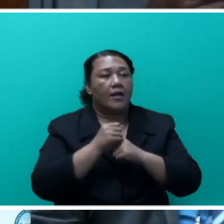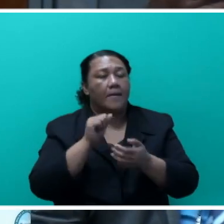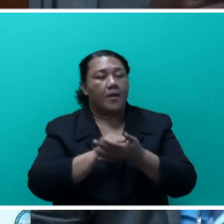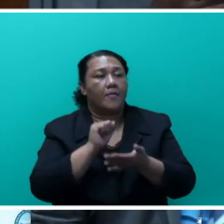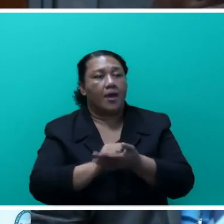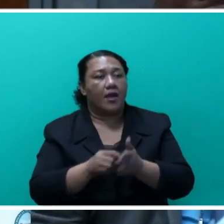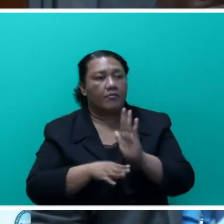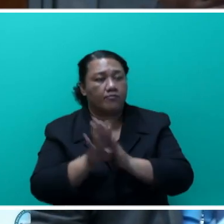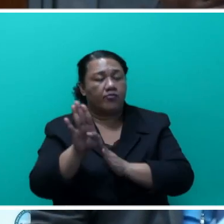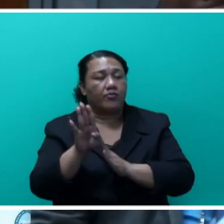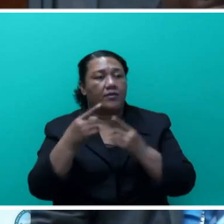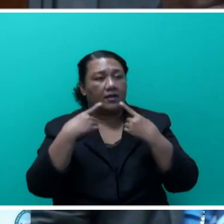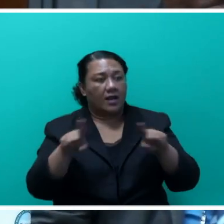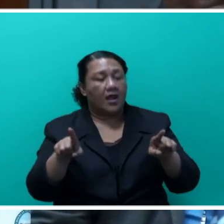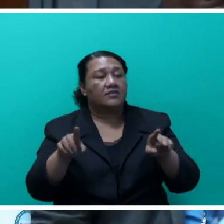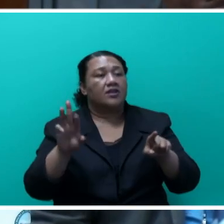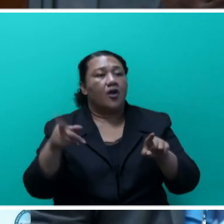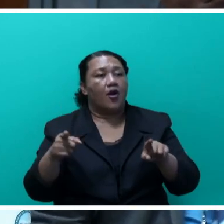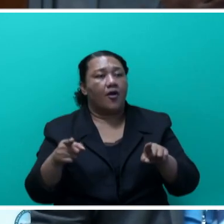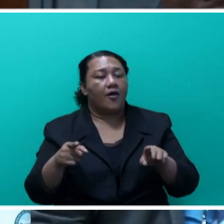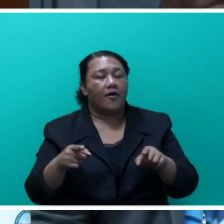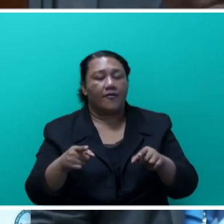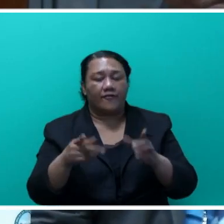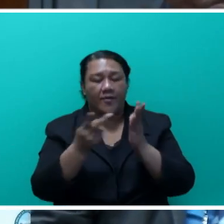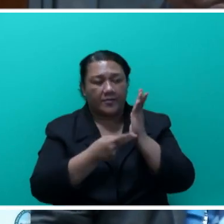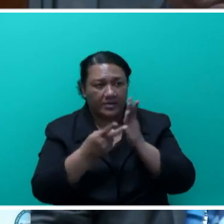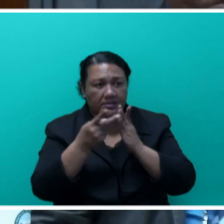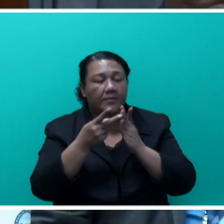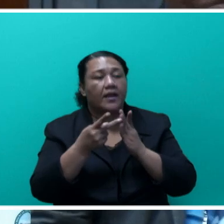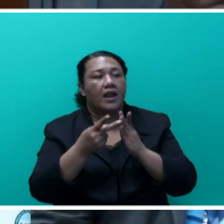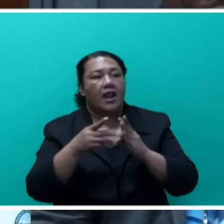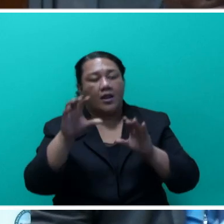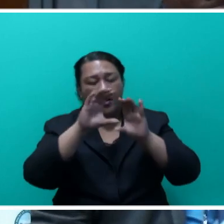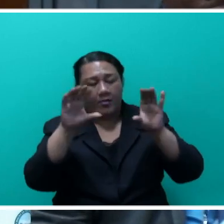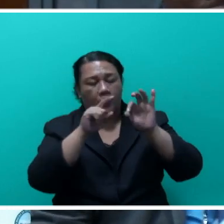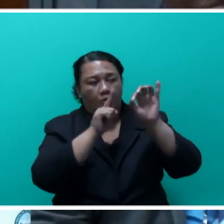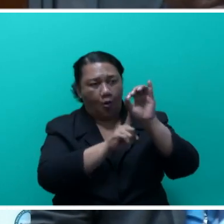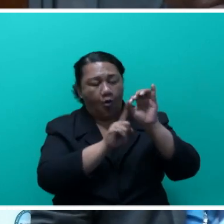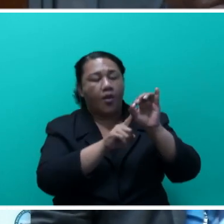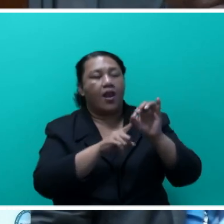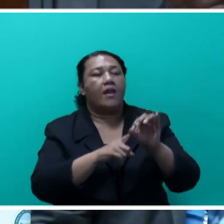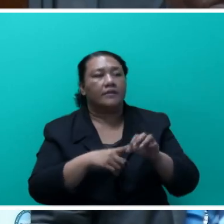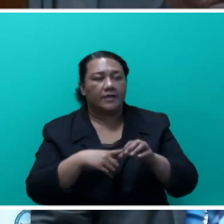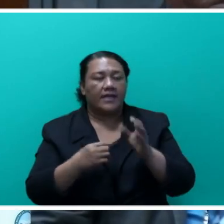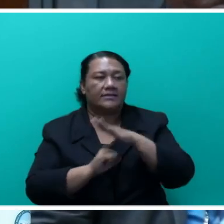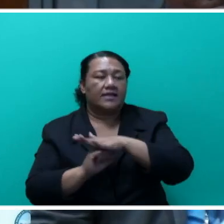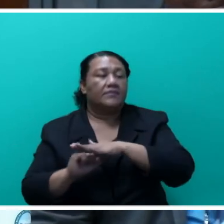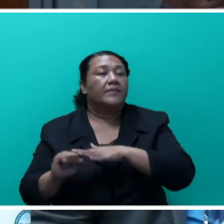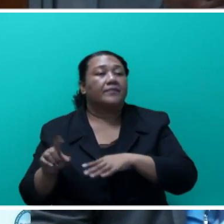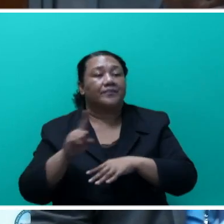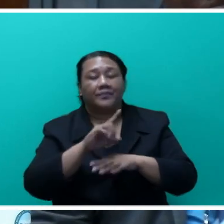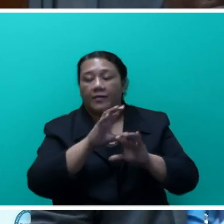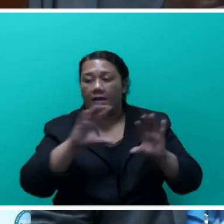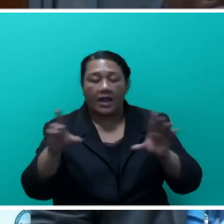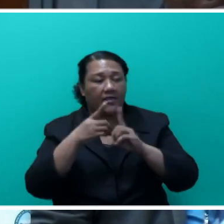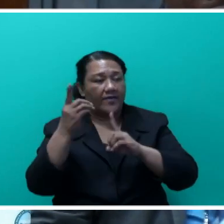delineating a clear vision, outcomes, principles, goals, and strategies. Includes an implementation and action plan